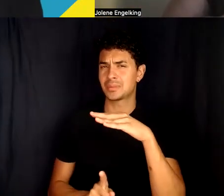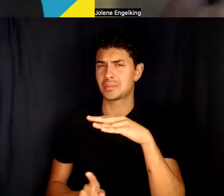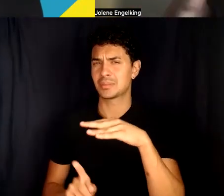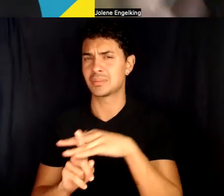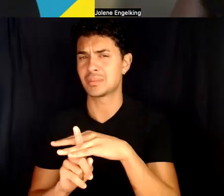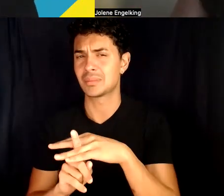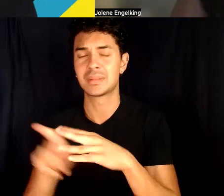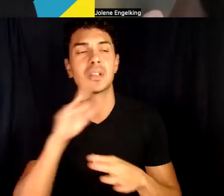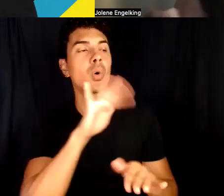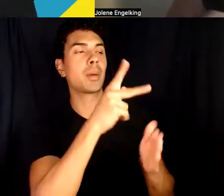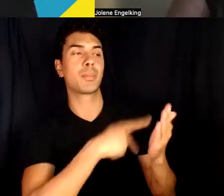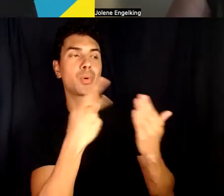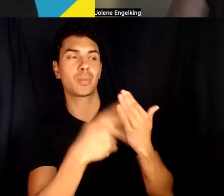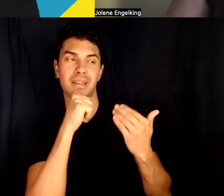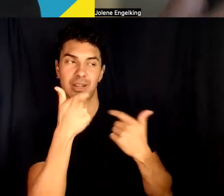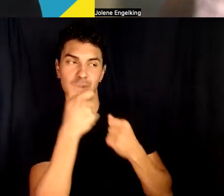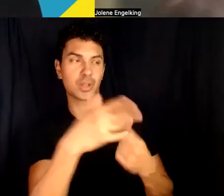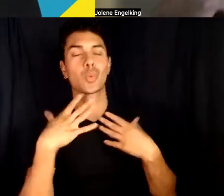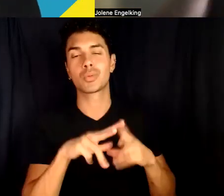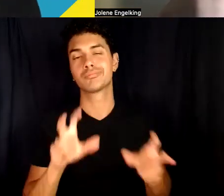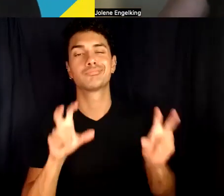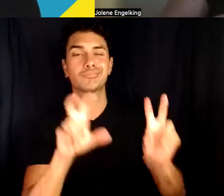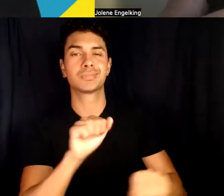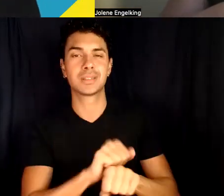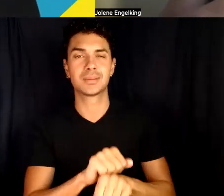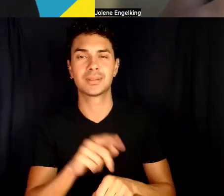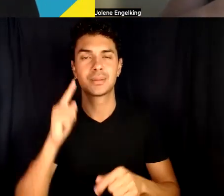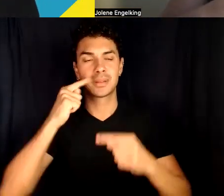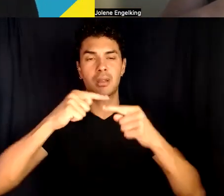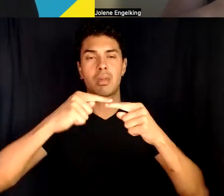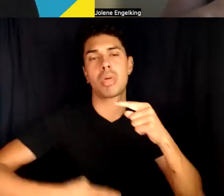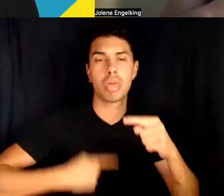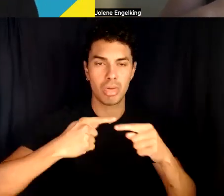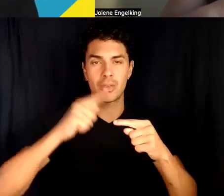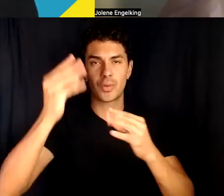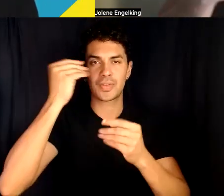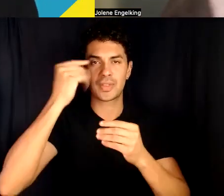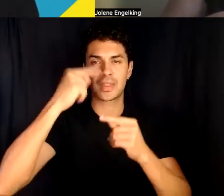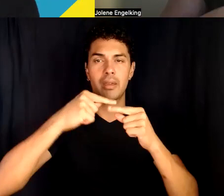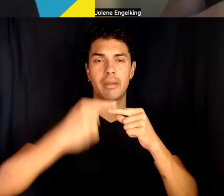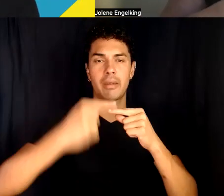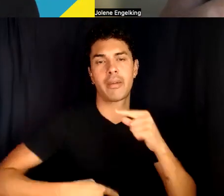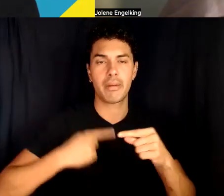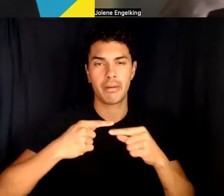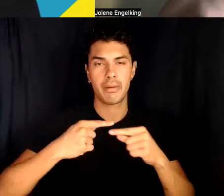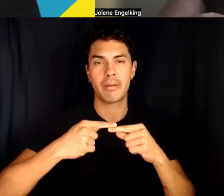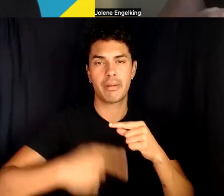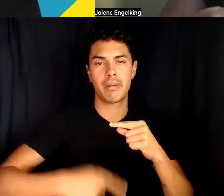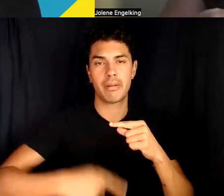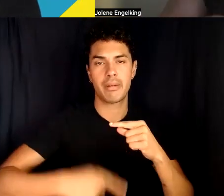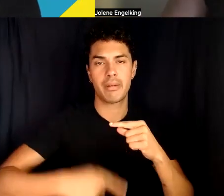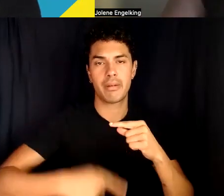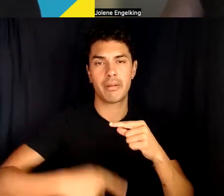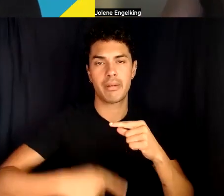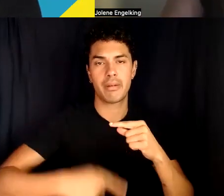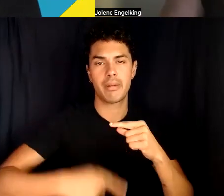not interested. They don't want to put in the work. And so then it becomes kind of cyclical in your thinking, right? About how people aren't wanting to talk or aren't wanting